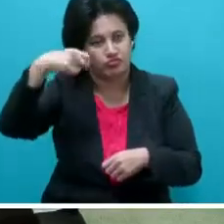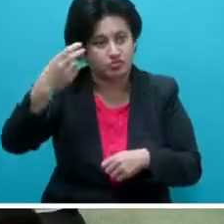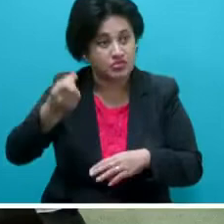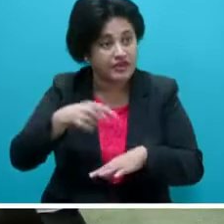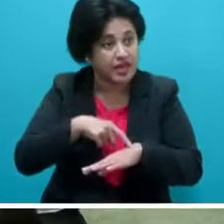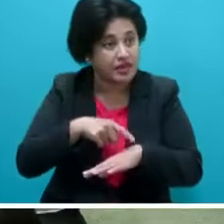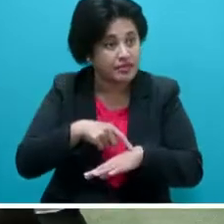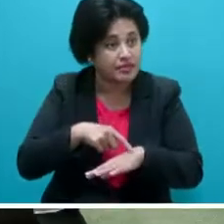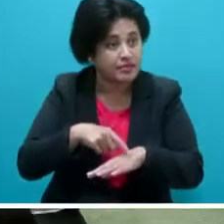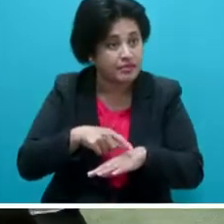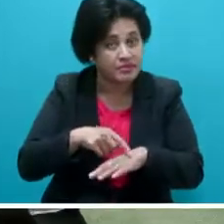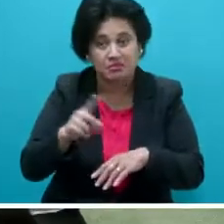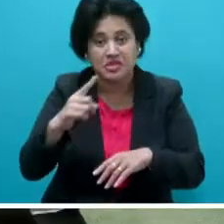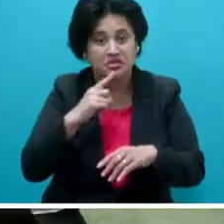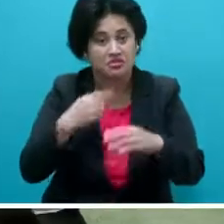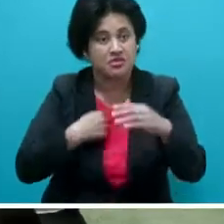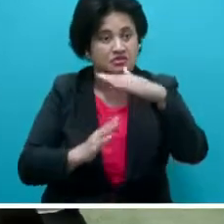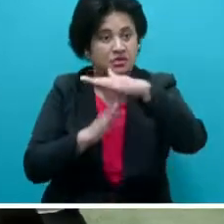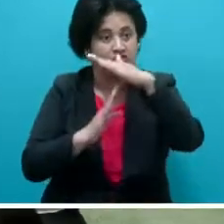I'm told to stop.